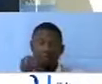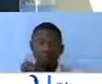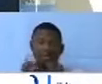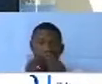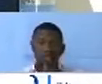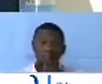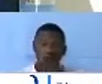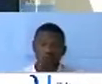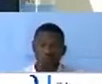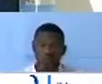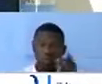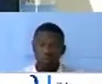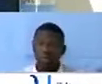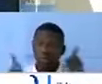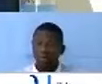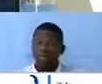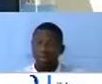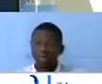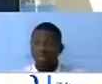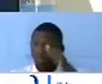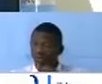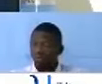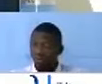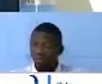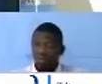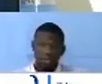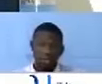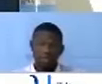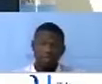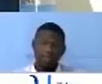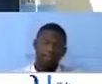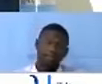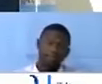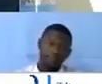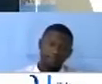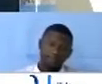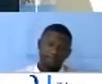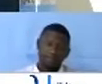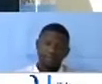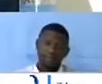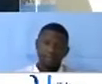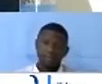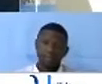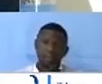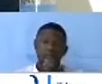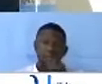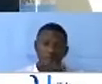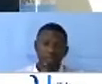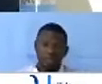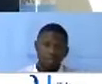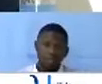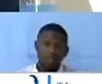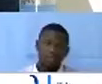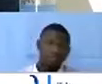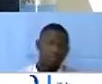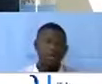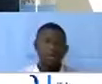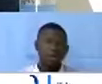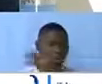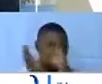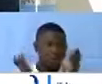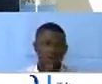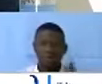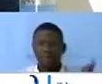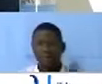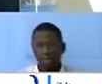their torturer. Ñi nga xamne ñoo ci lor yu yeb dañ la tuddane bokka nga ci ñi leen doon ni ci tal. You say they are lying. Nga ne ñoom ñep dañoo